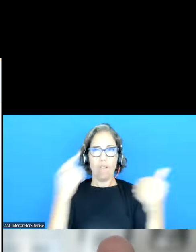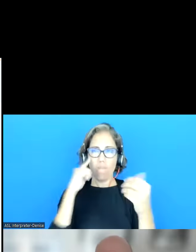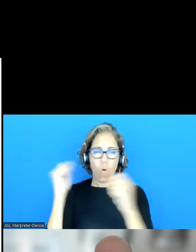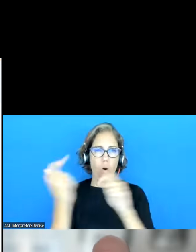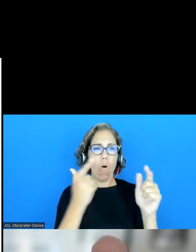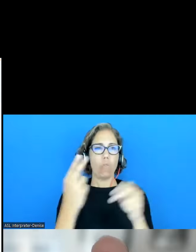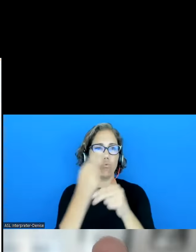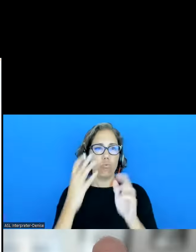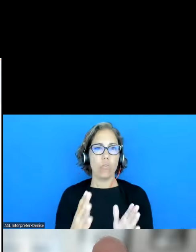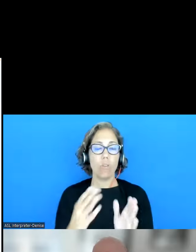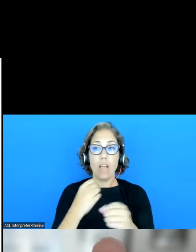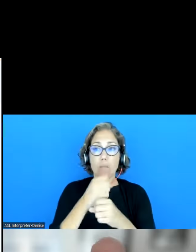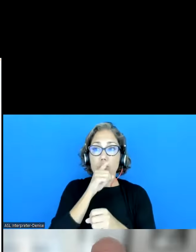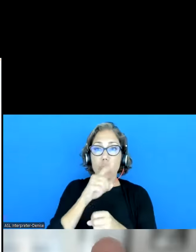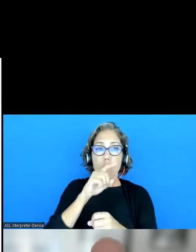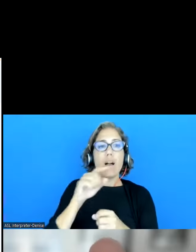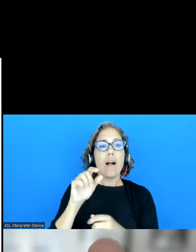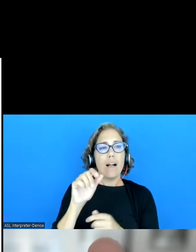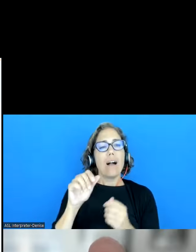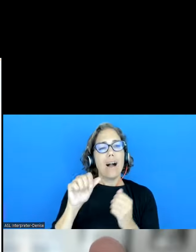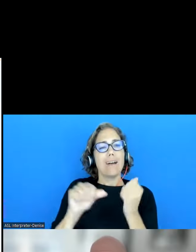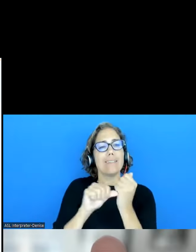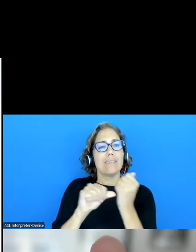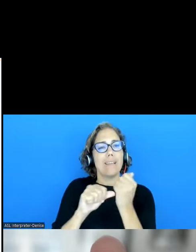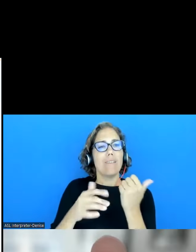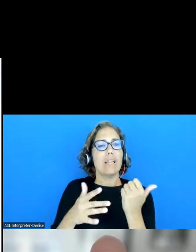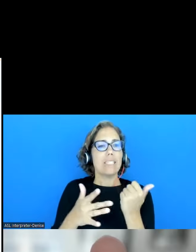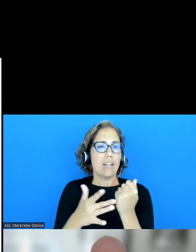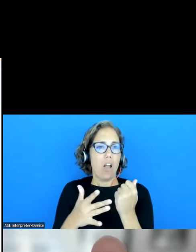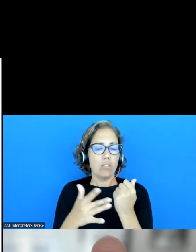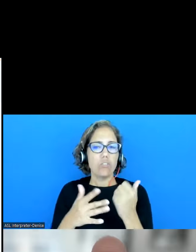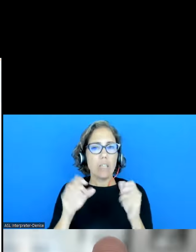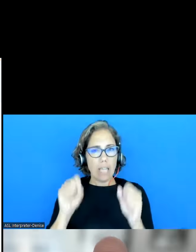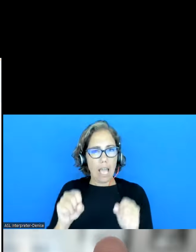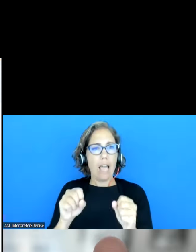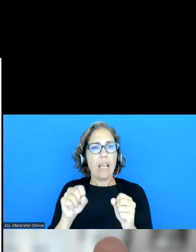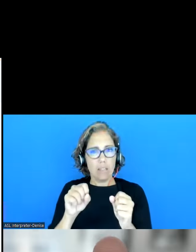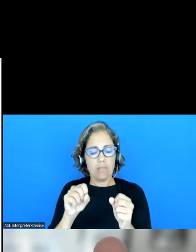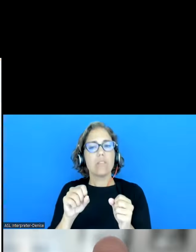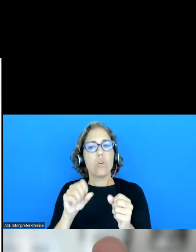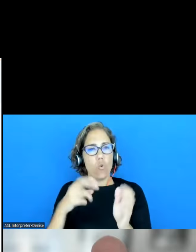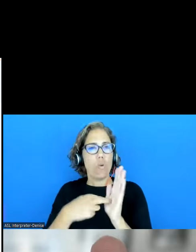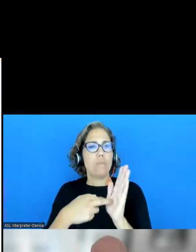It also ensures assistive technology has a better chance to represent it correctly, because it will